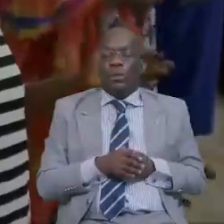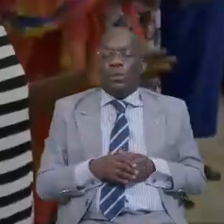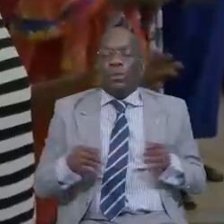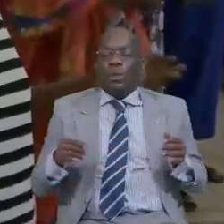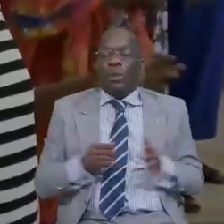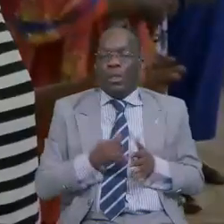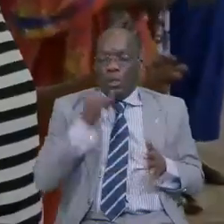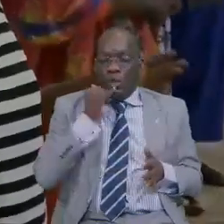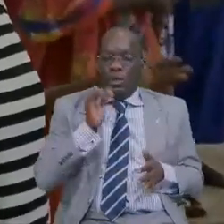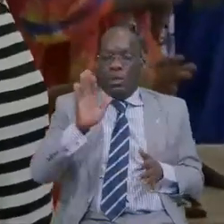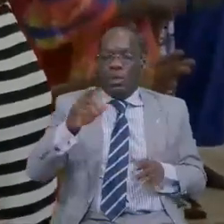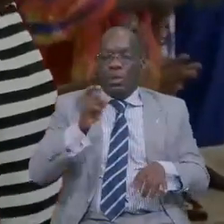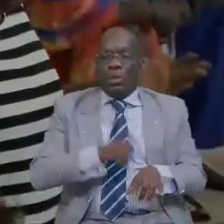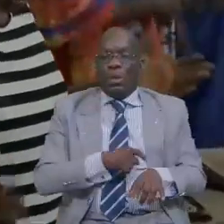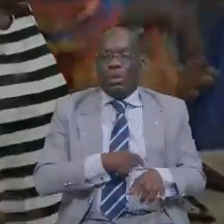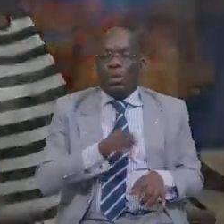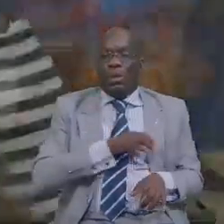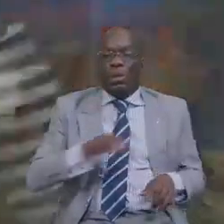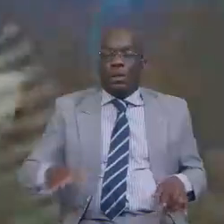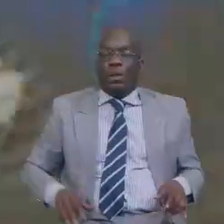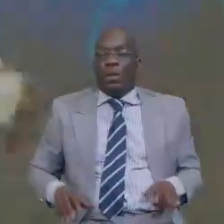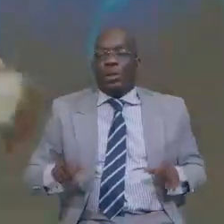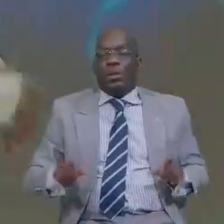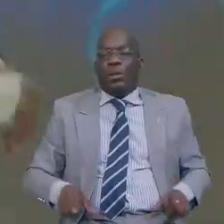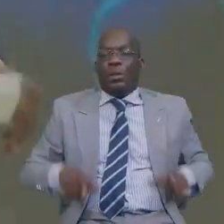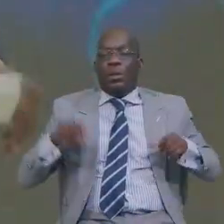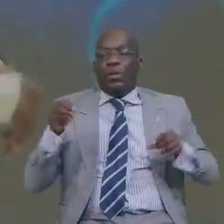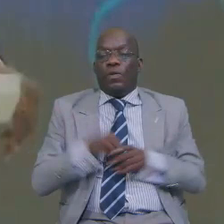time. Christ dwelleth in you.